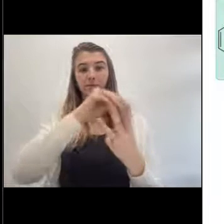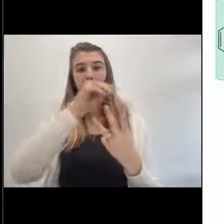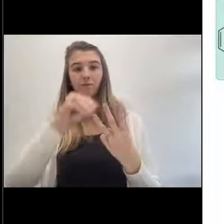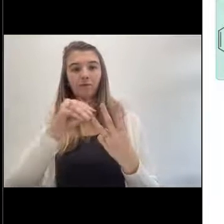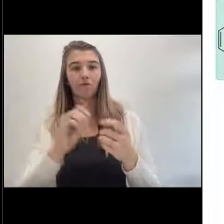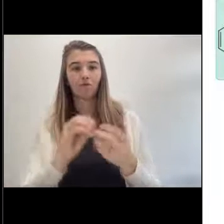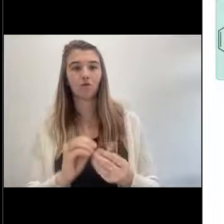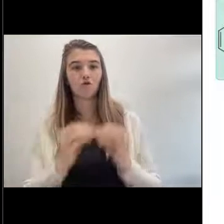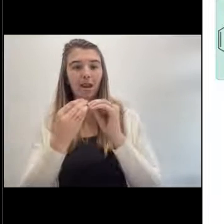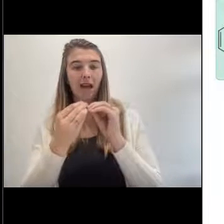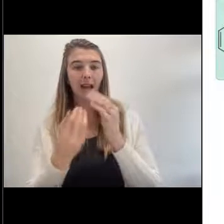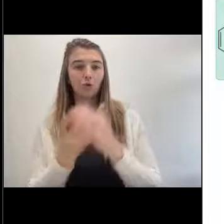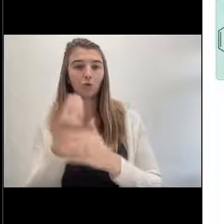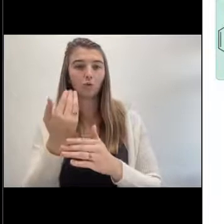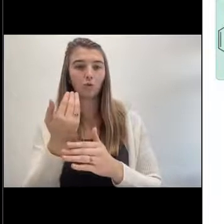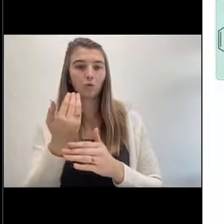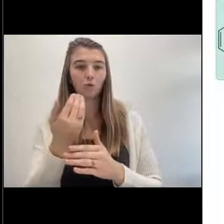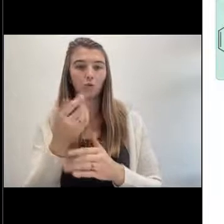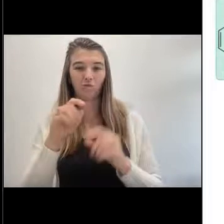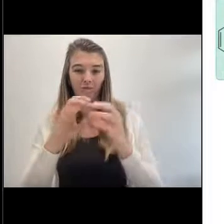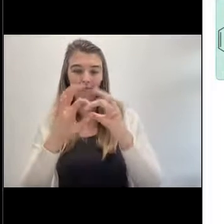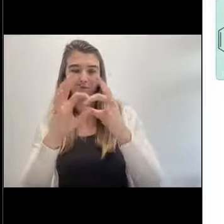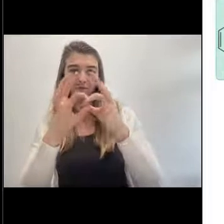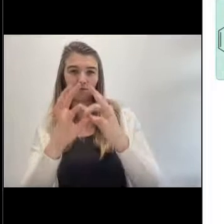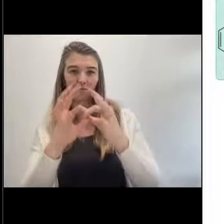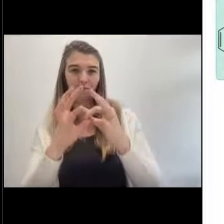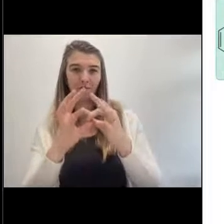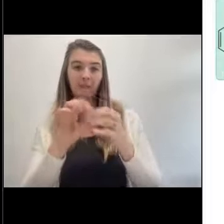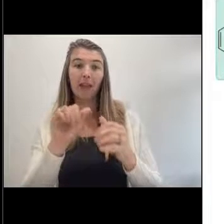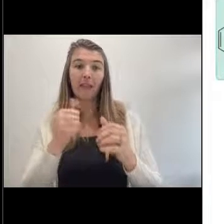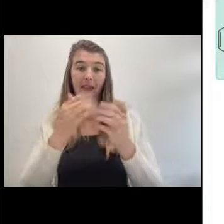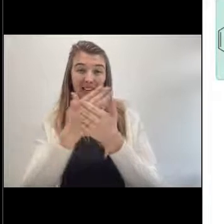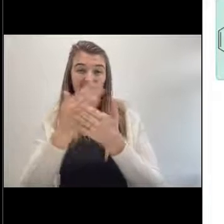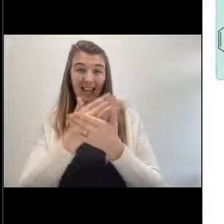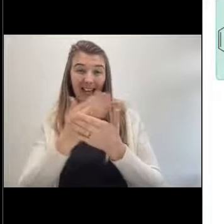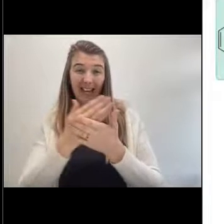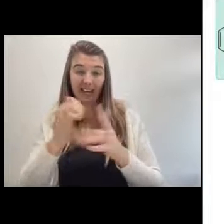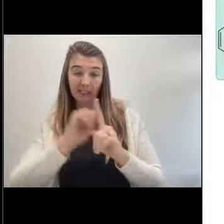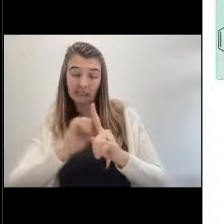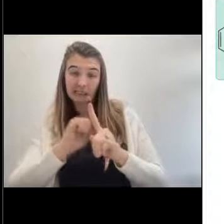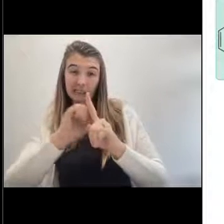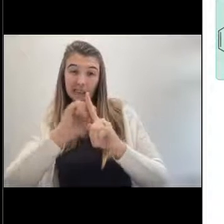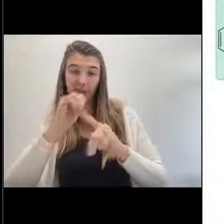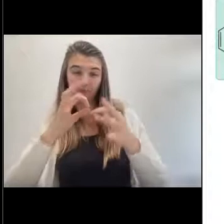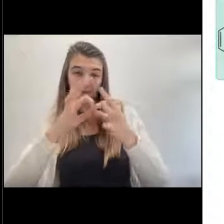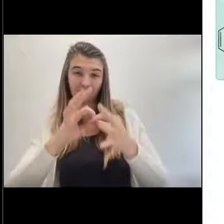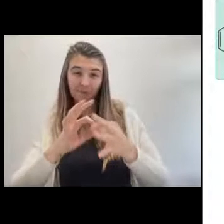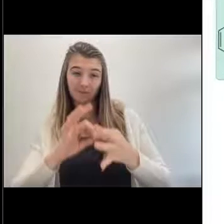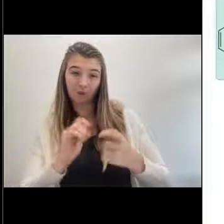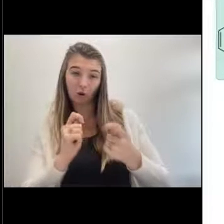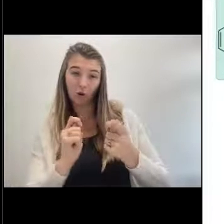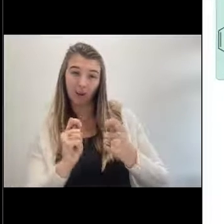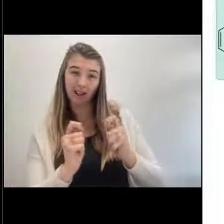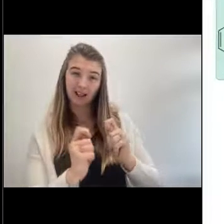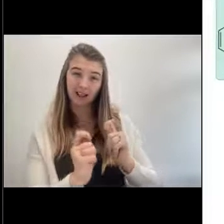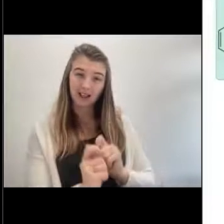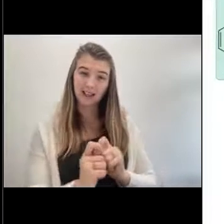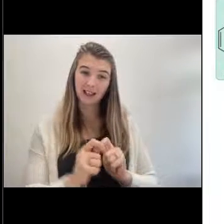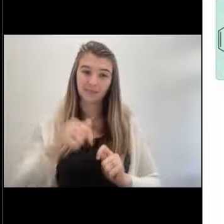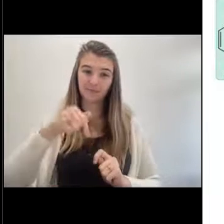And protocatechase further is cleaved and converted into key intermediates, which